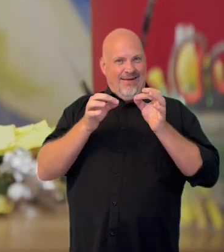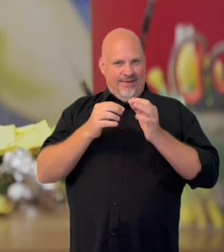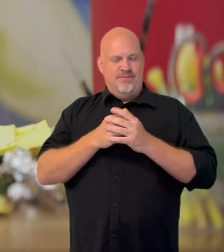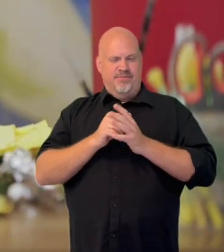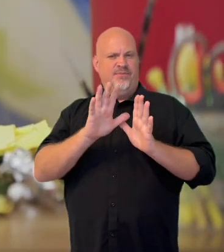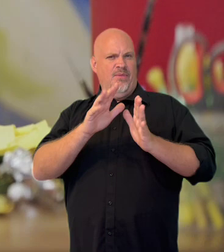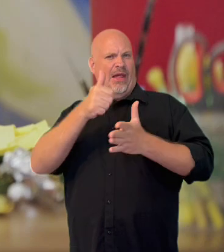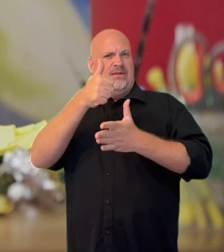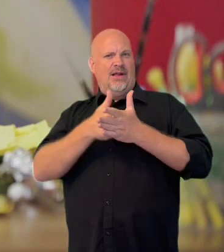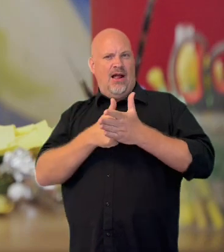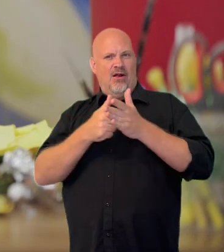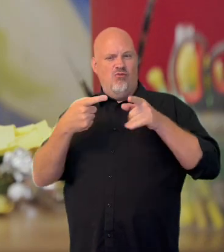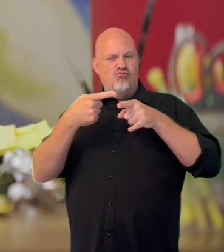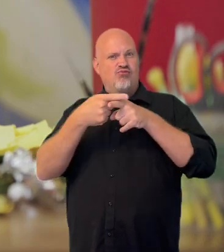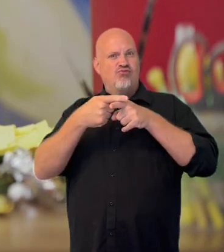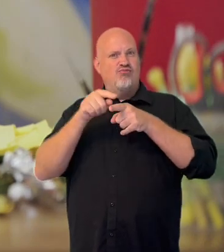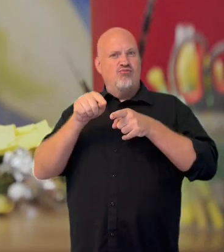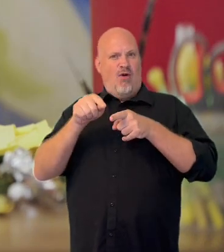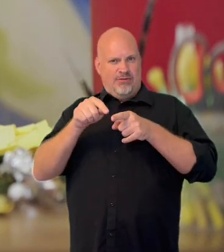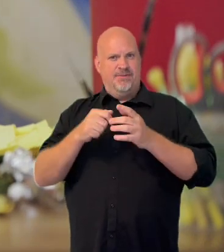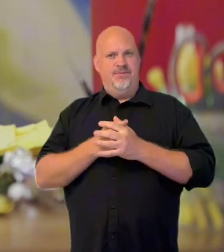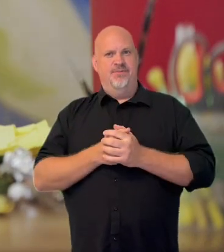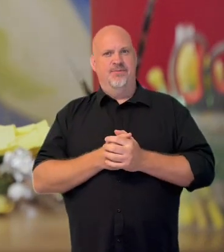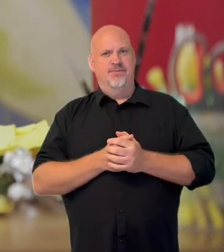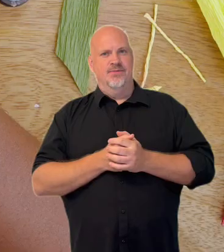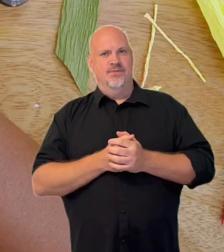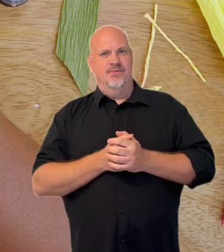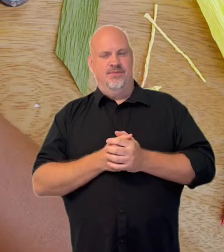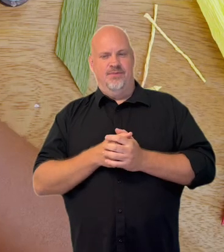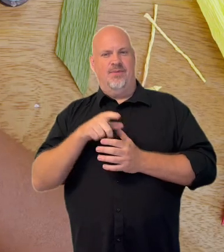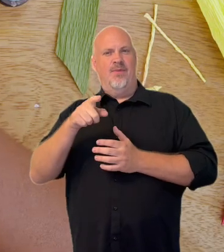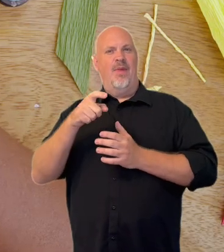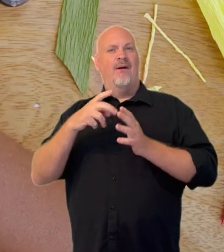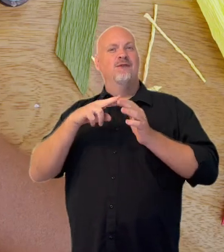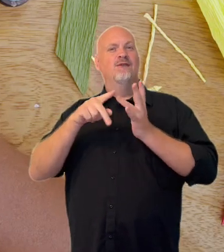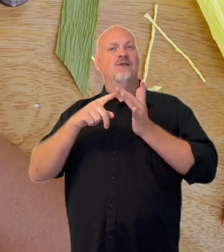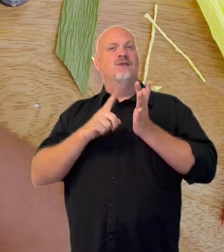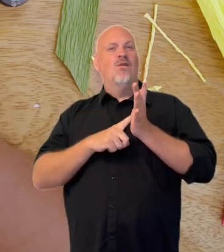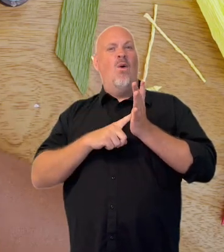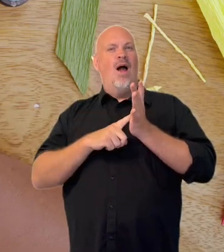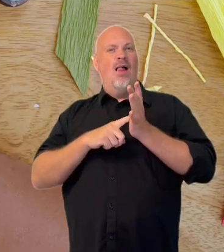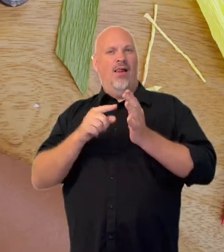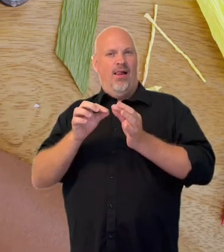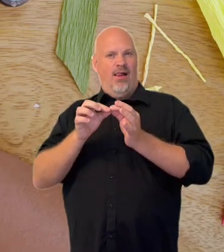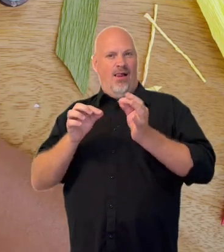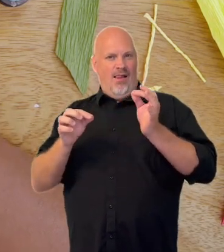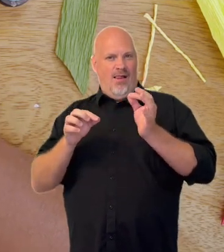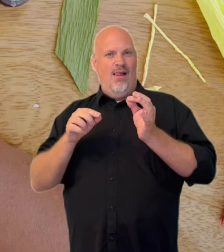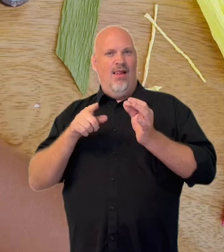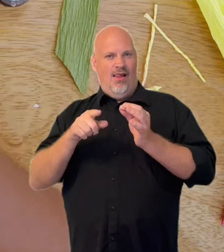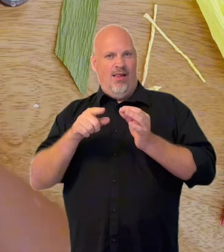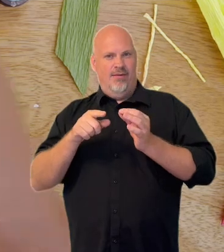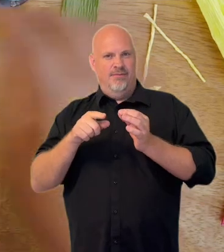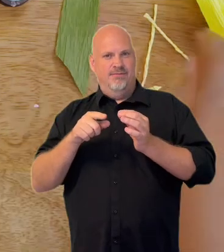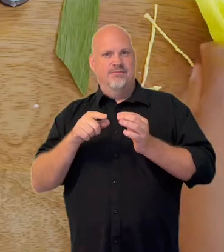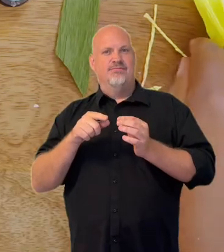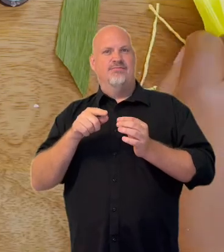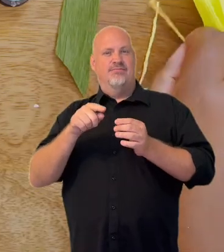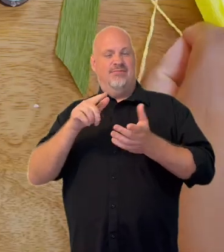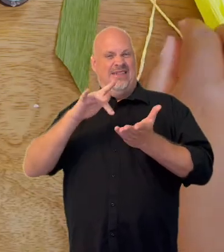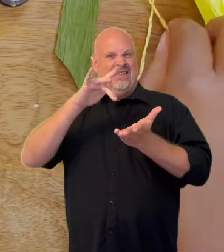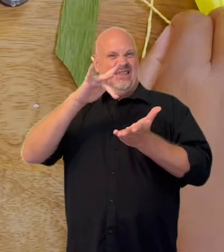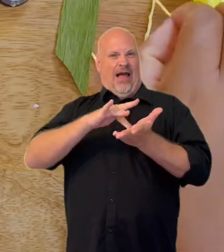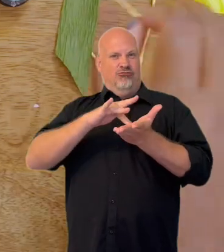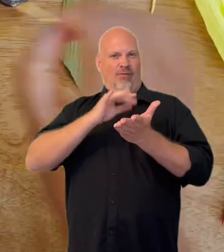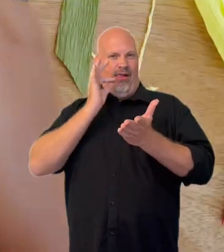central flower piece, and what I'm going to do, and this bit can be a little bit messy and a little bit sticky, but you know, that's the